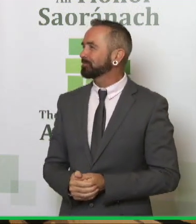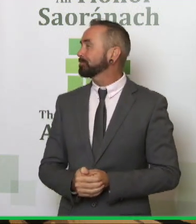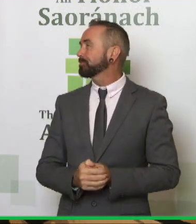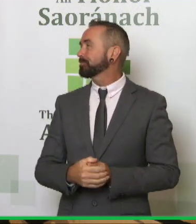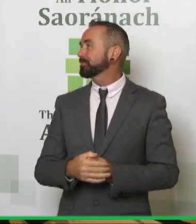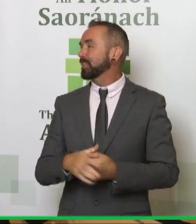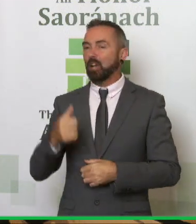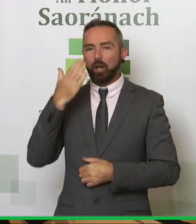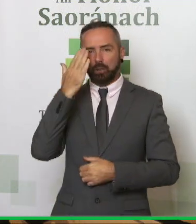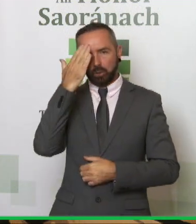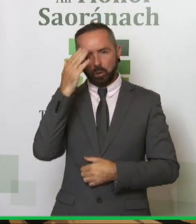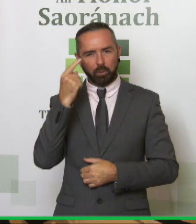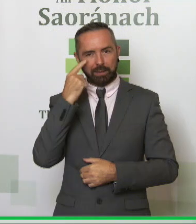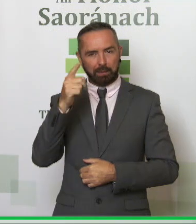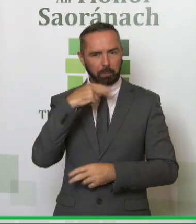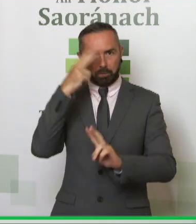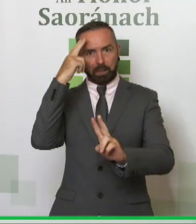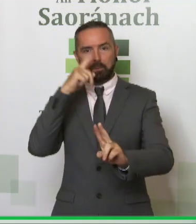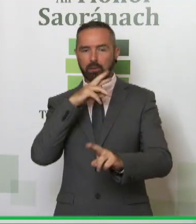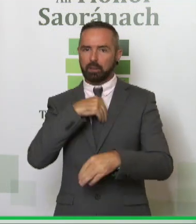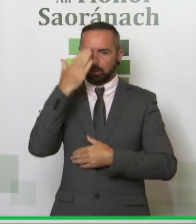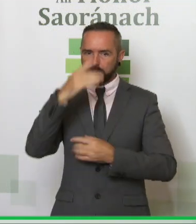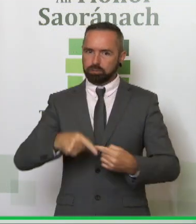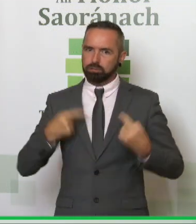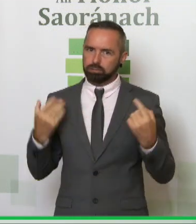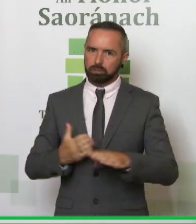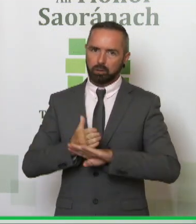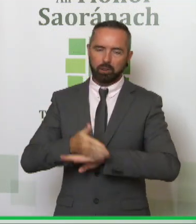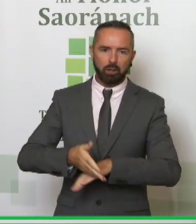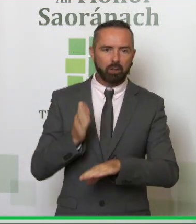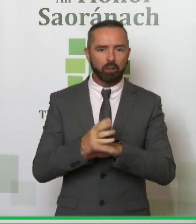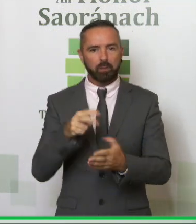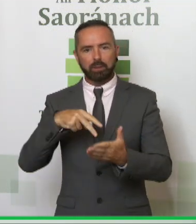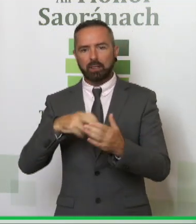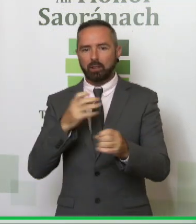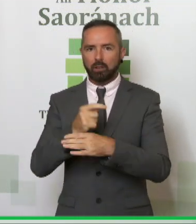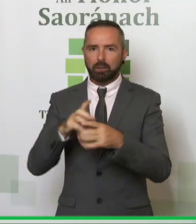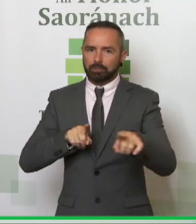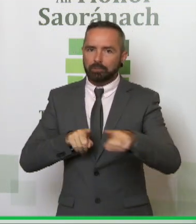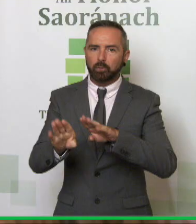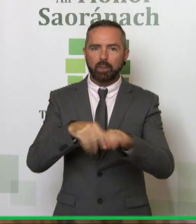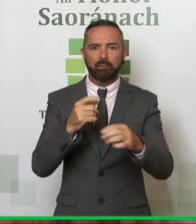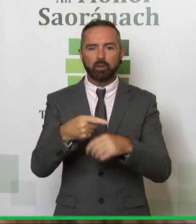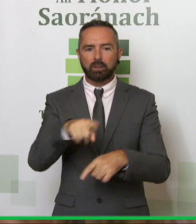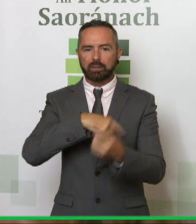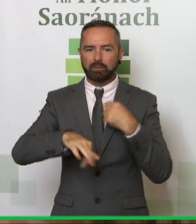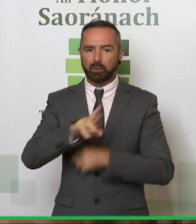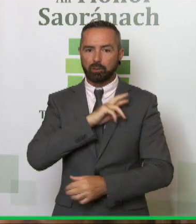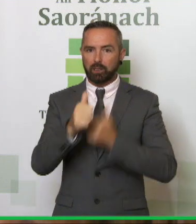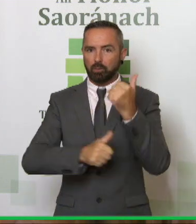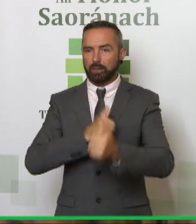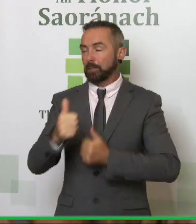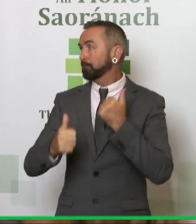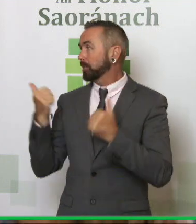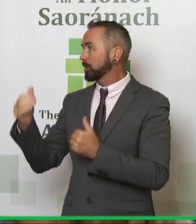I know we all see it and understand it, but it's a relentlessly tiring job to be standing on your feet, keeping up with ourselves. So we really appreciate everything